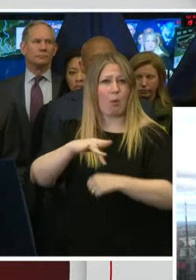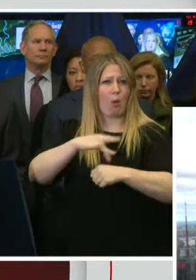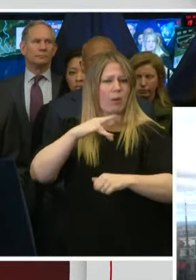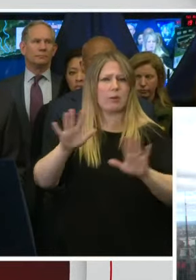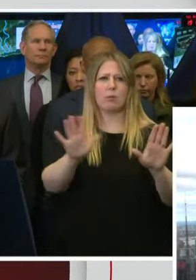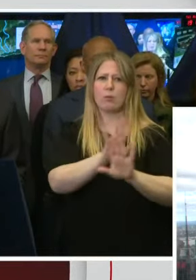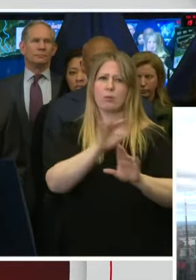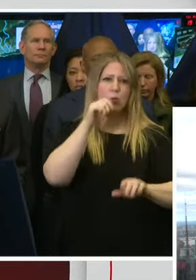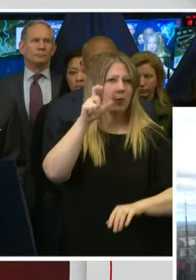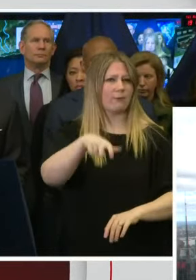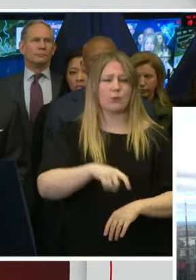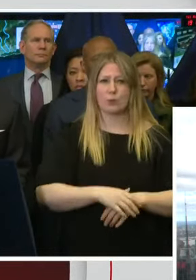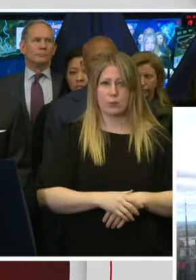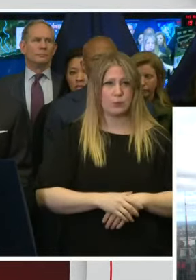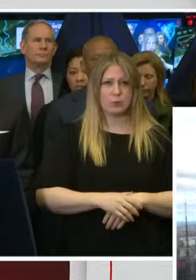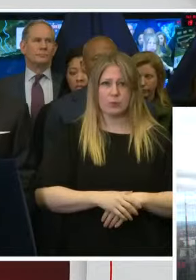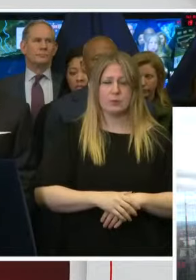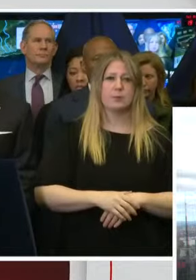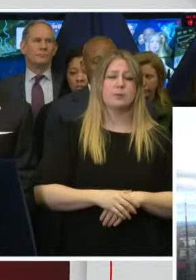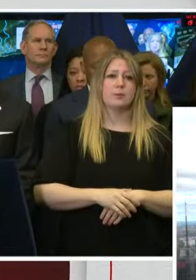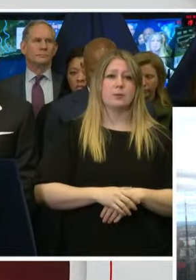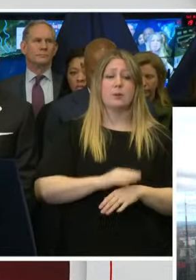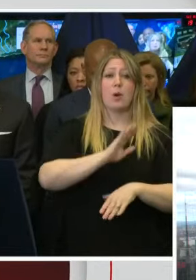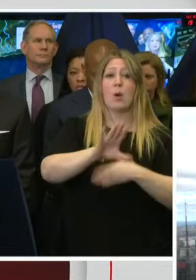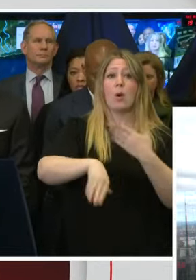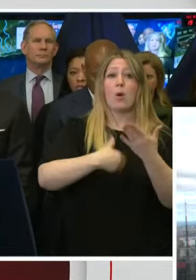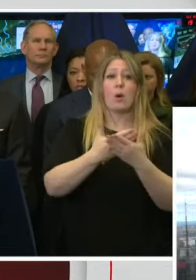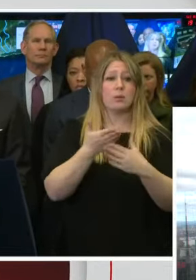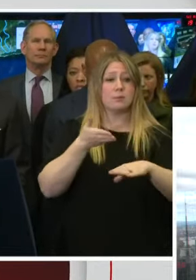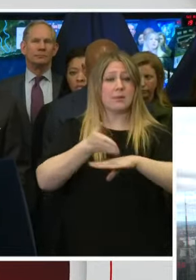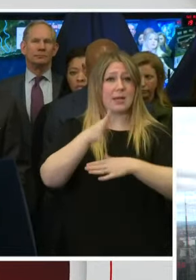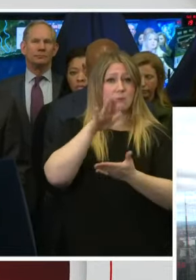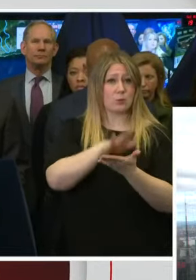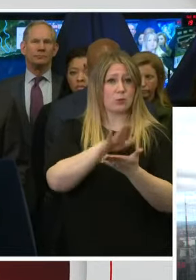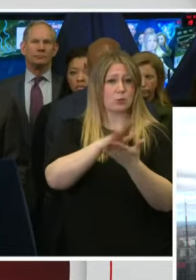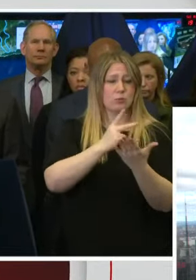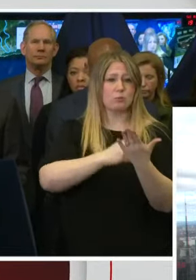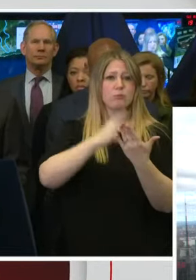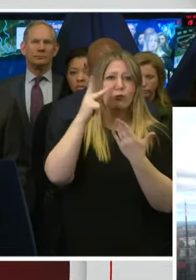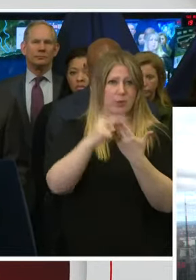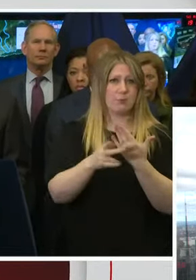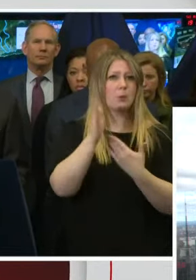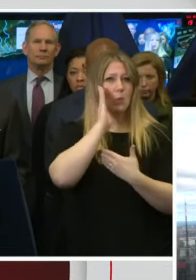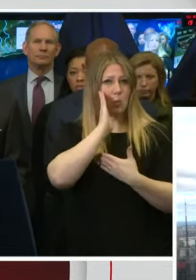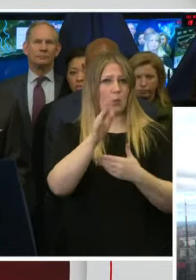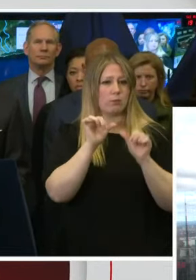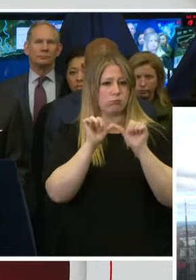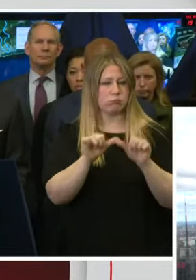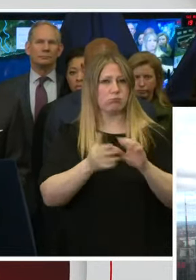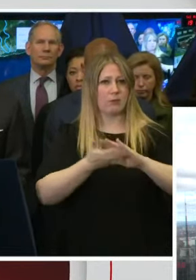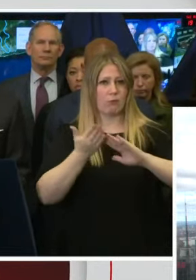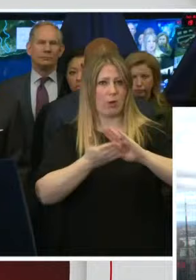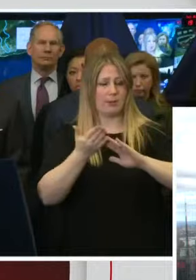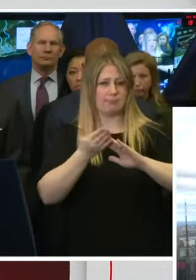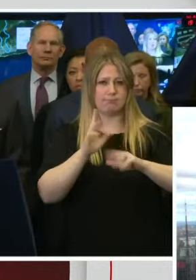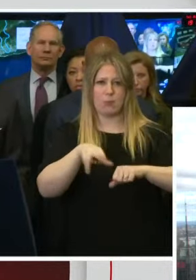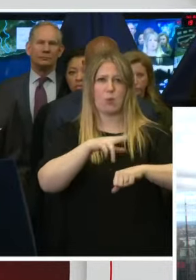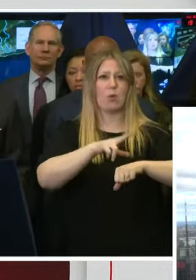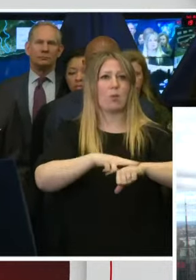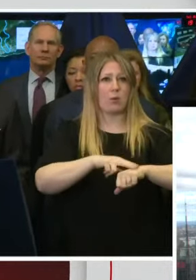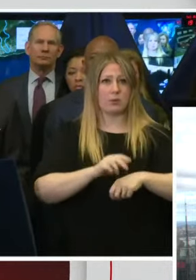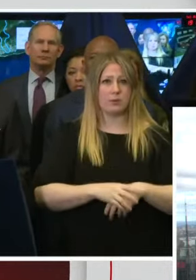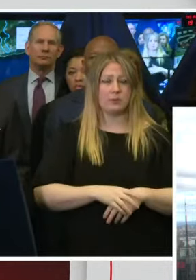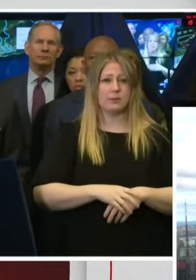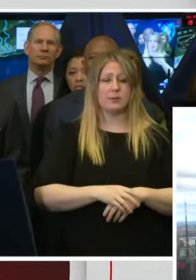earthquake. Additionally, all after-school programs will continue as planned. If